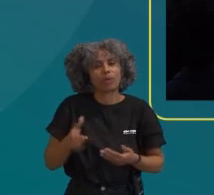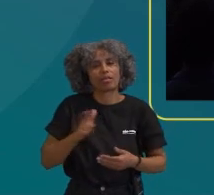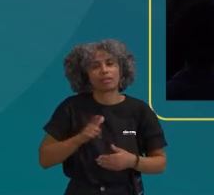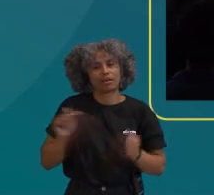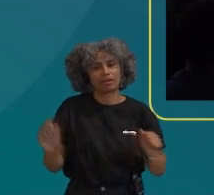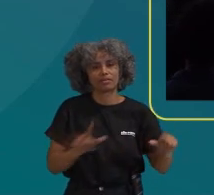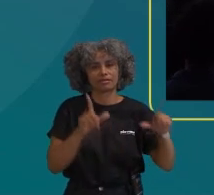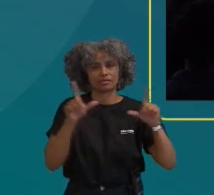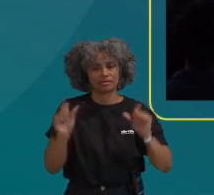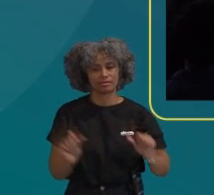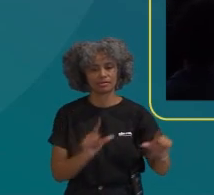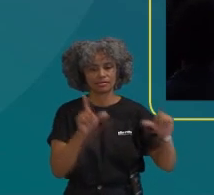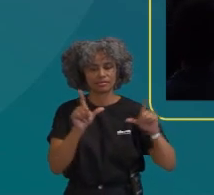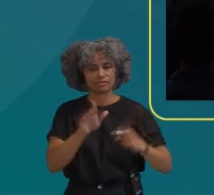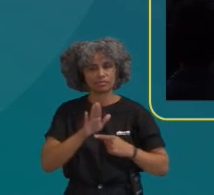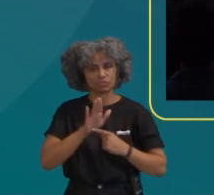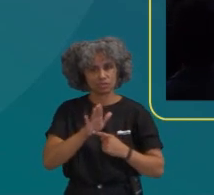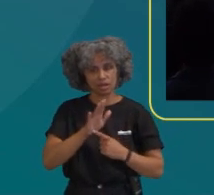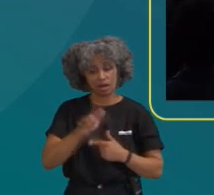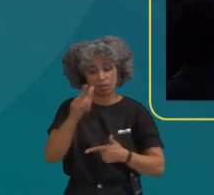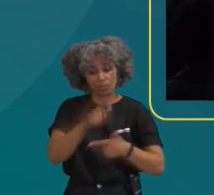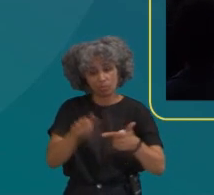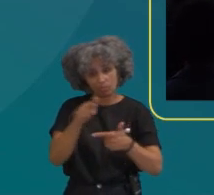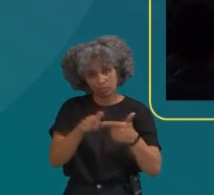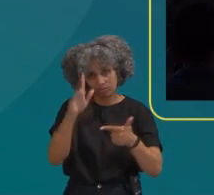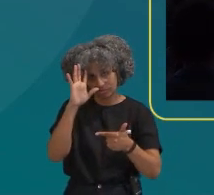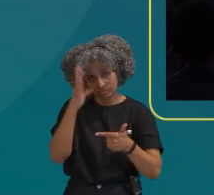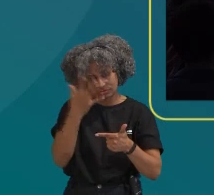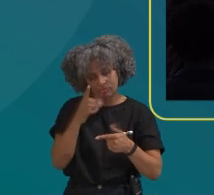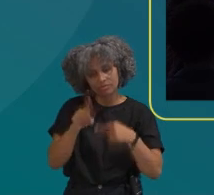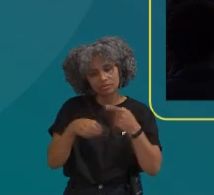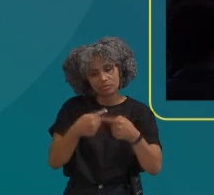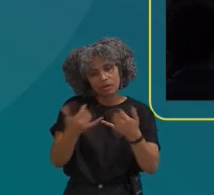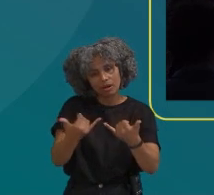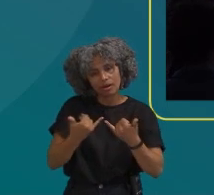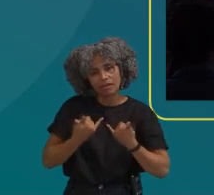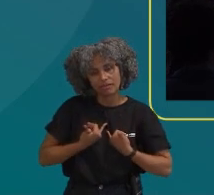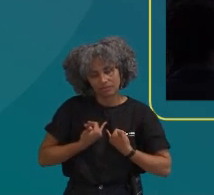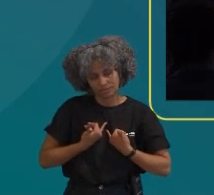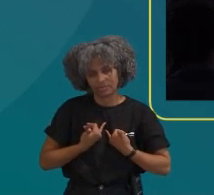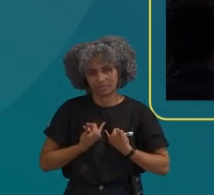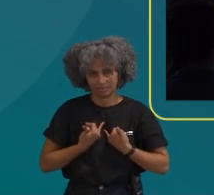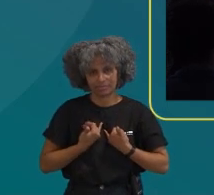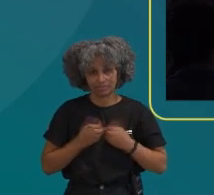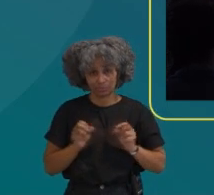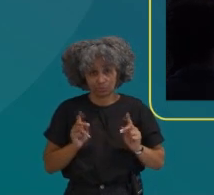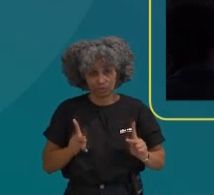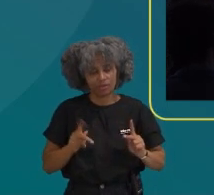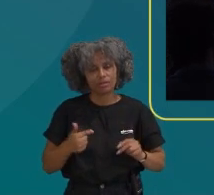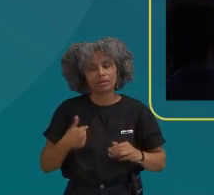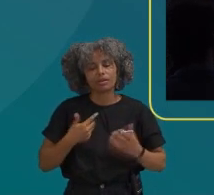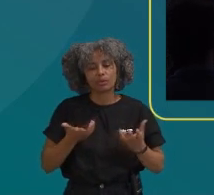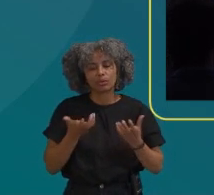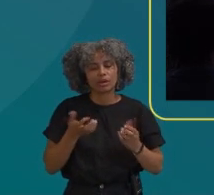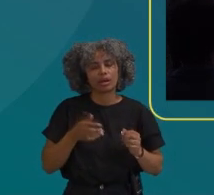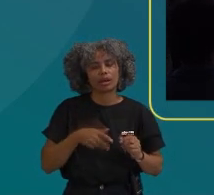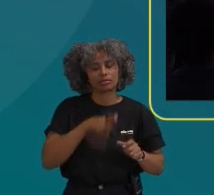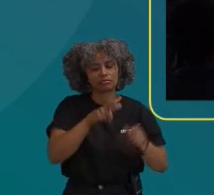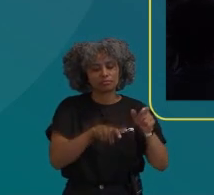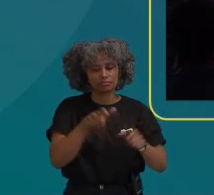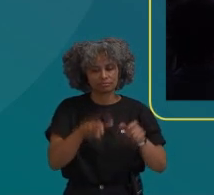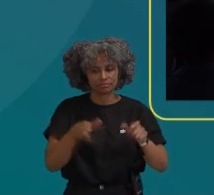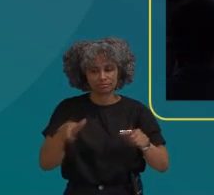just already say that our next panel, I'm going to introduce them to you so that they can get ready to take the